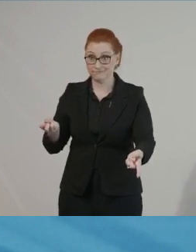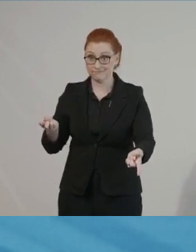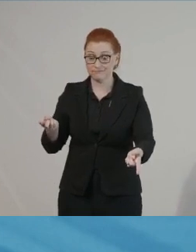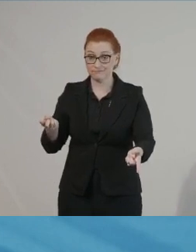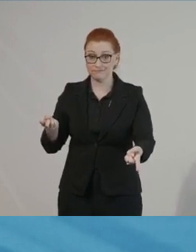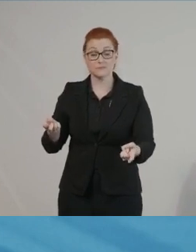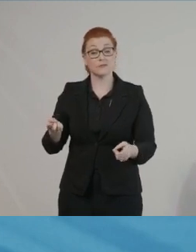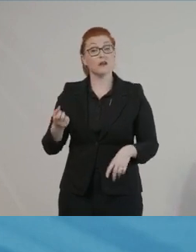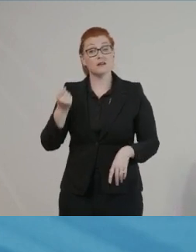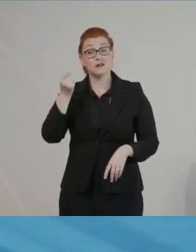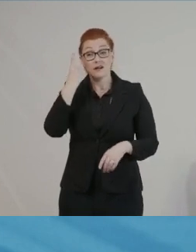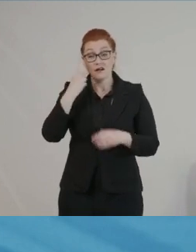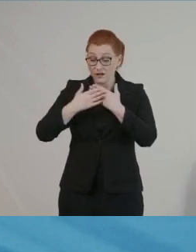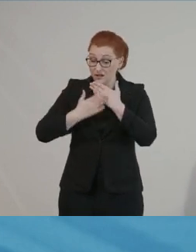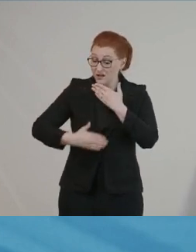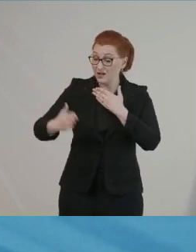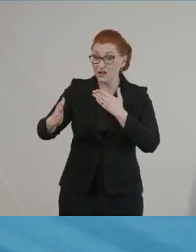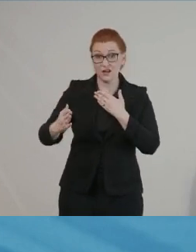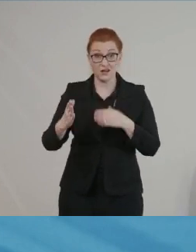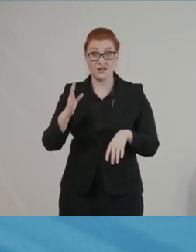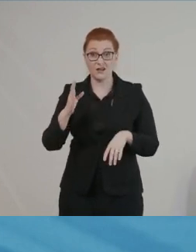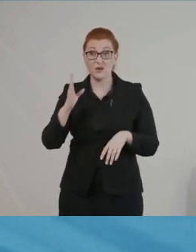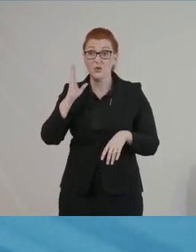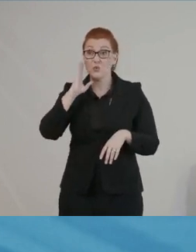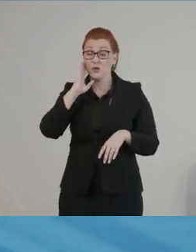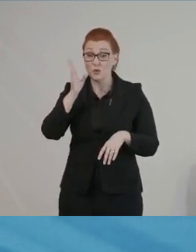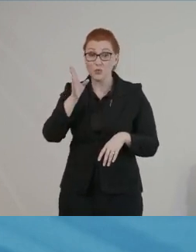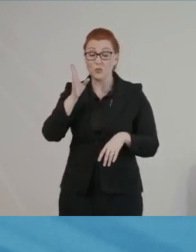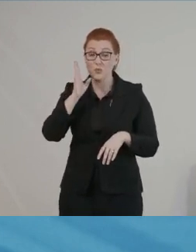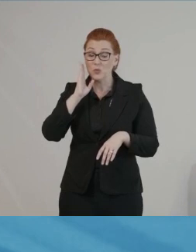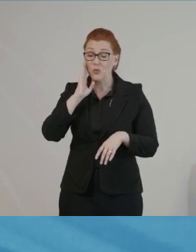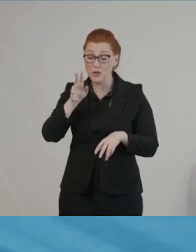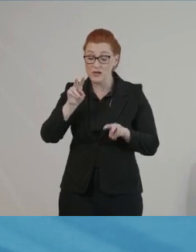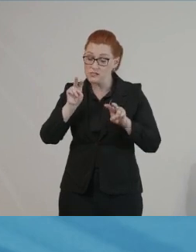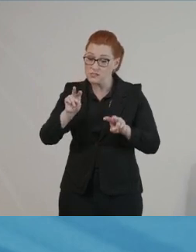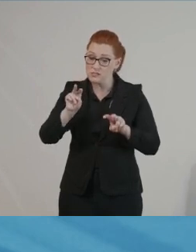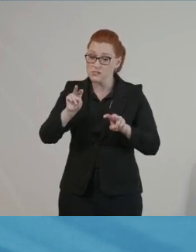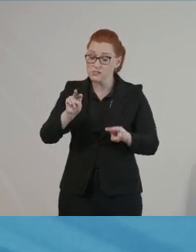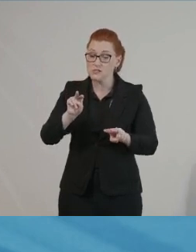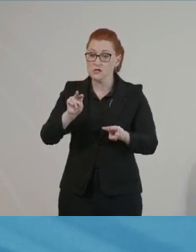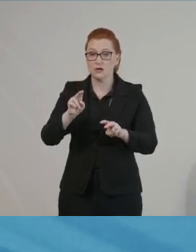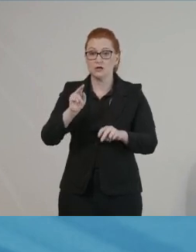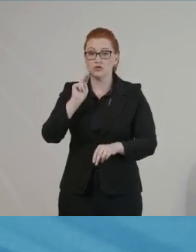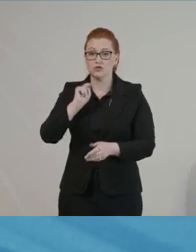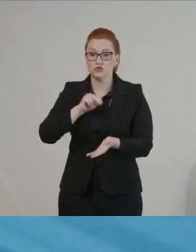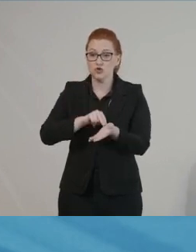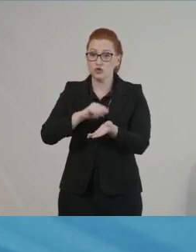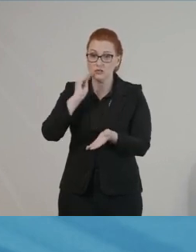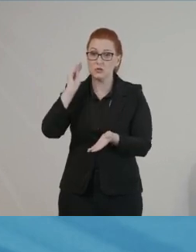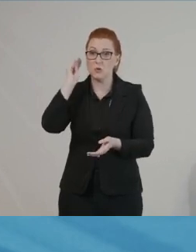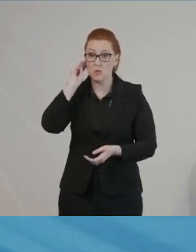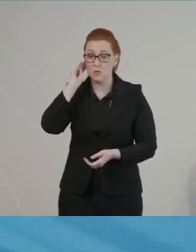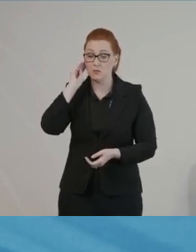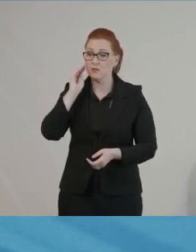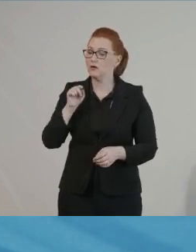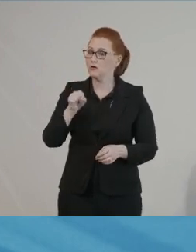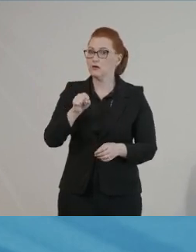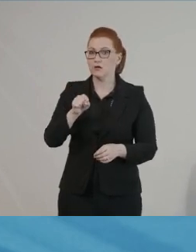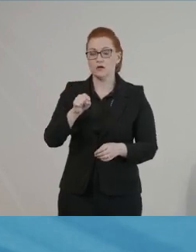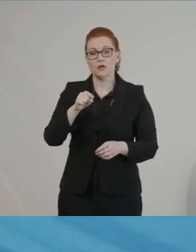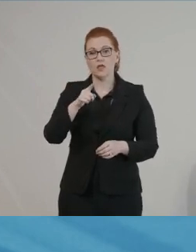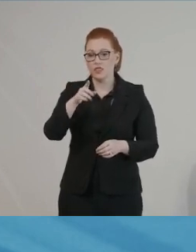as we go forward here, it is going to be these long-term care facilities, and this is the definition of vulnerable as how